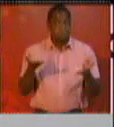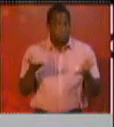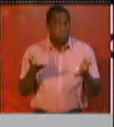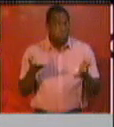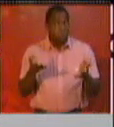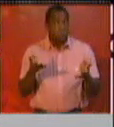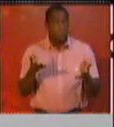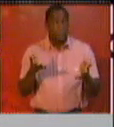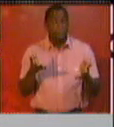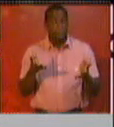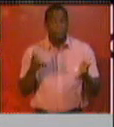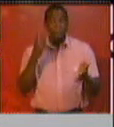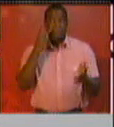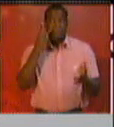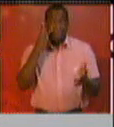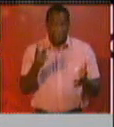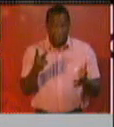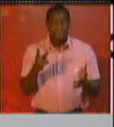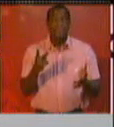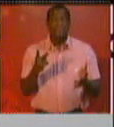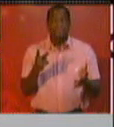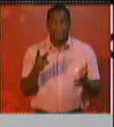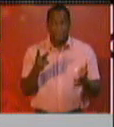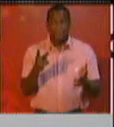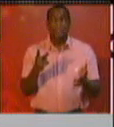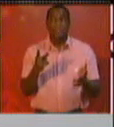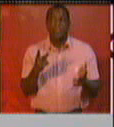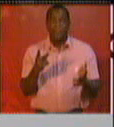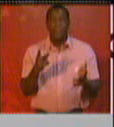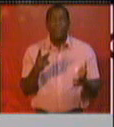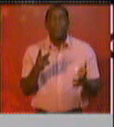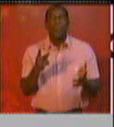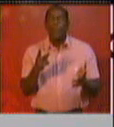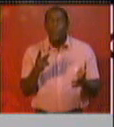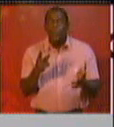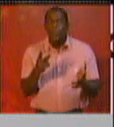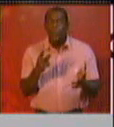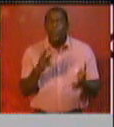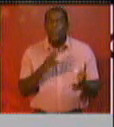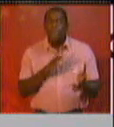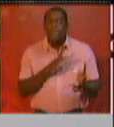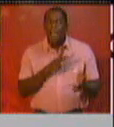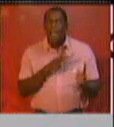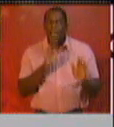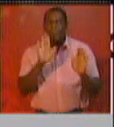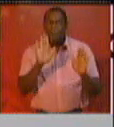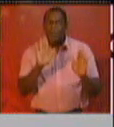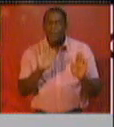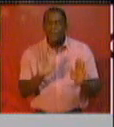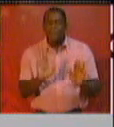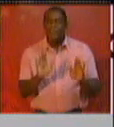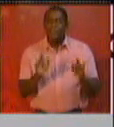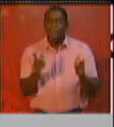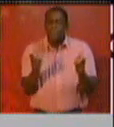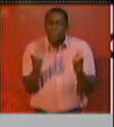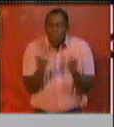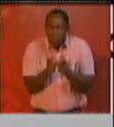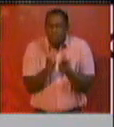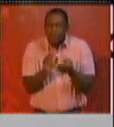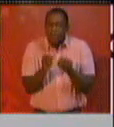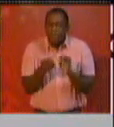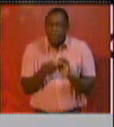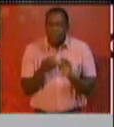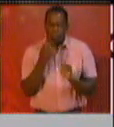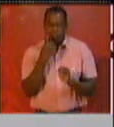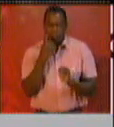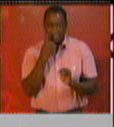is that we are seeing a heartening trend towards smaller numbers over the past few days,